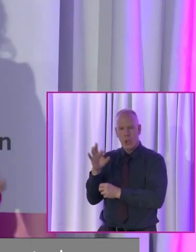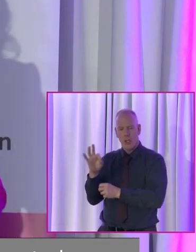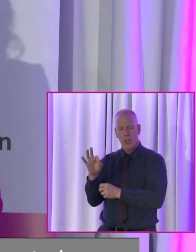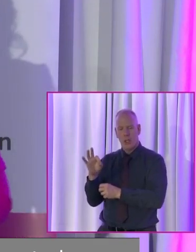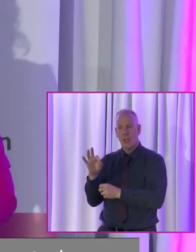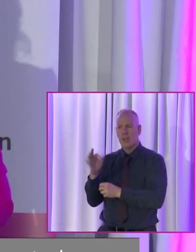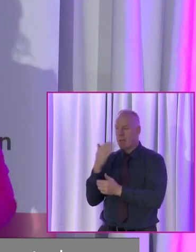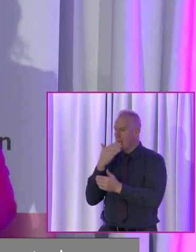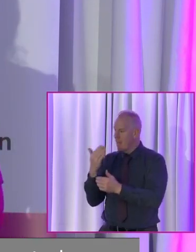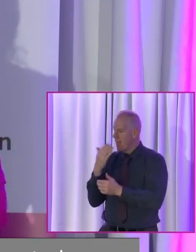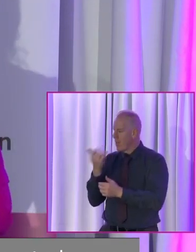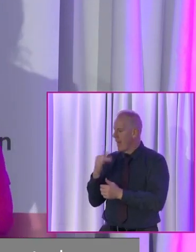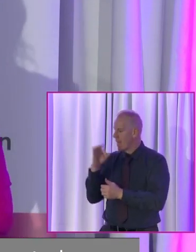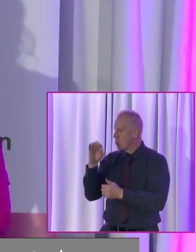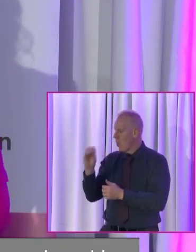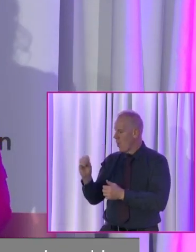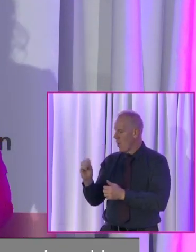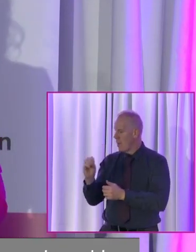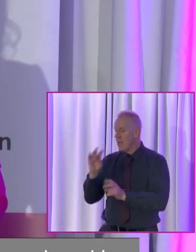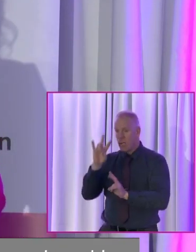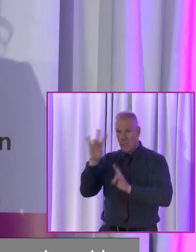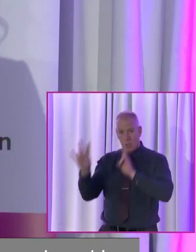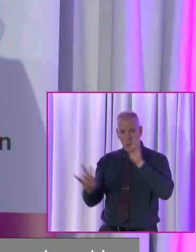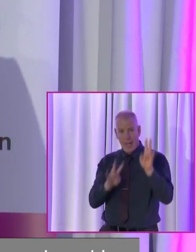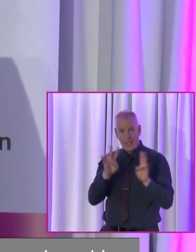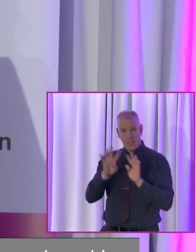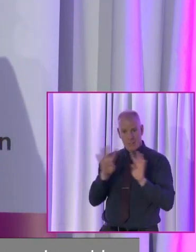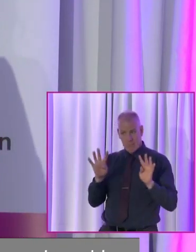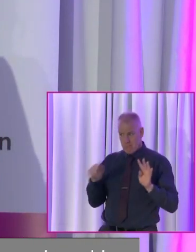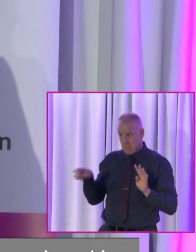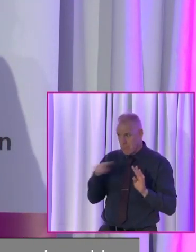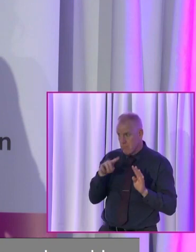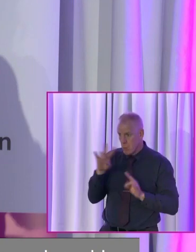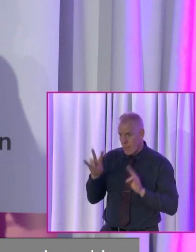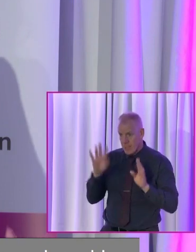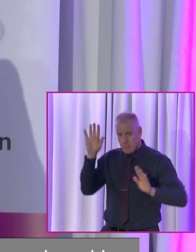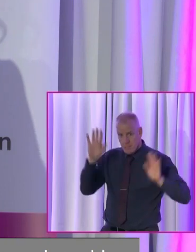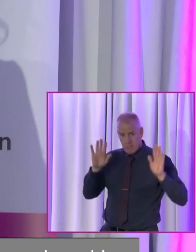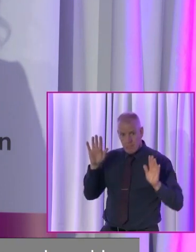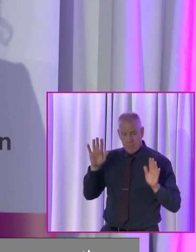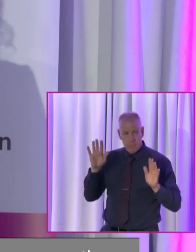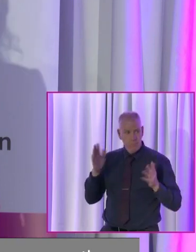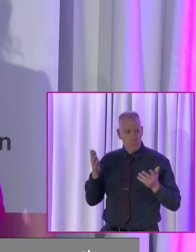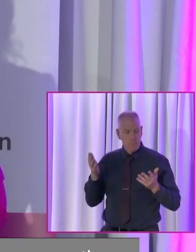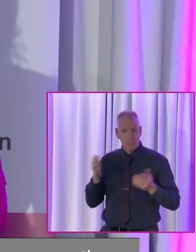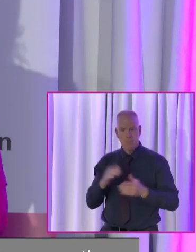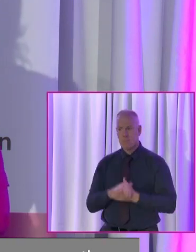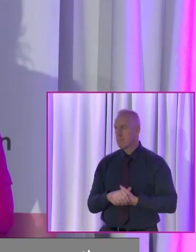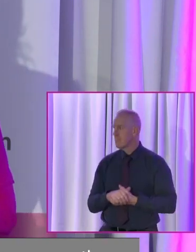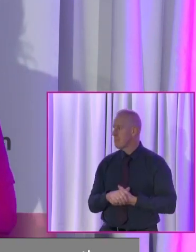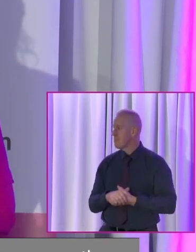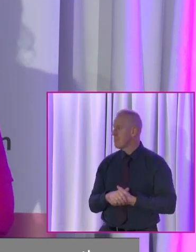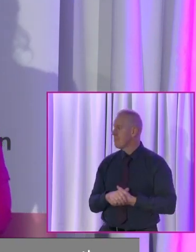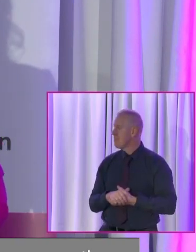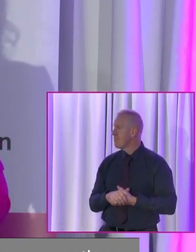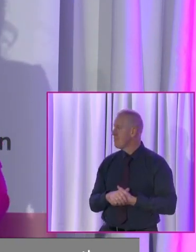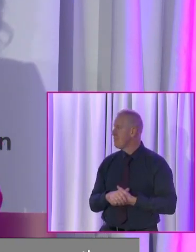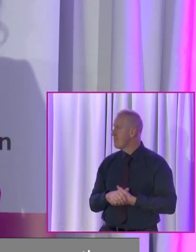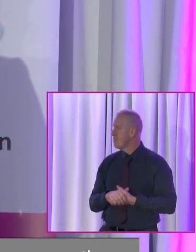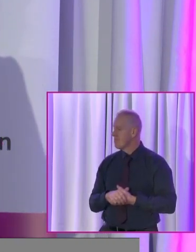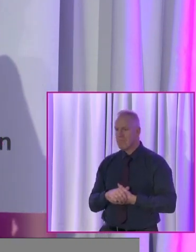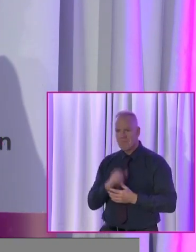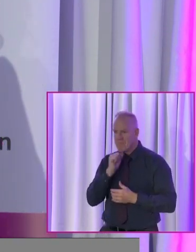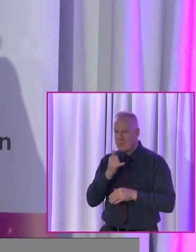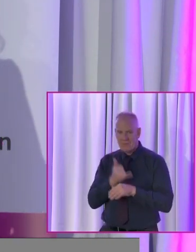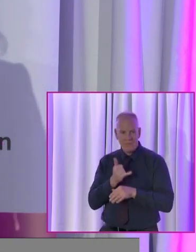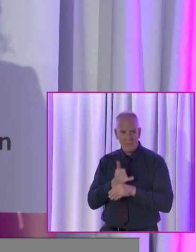with that. Thank you, Alejandro. Yeah. Any questions for our panel from the audience, and to whom are you addressing them? I don't